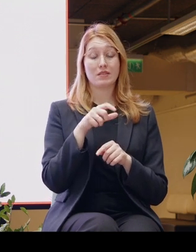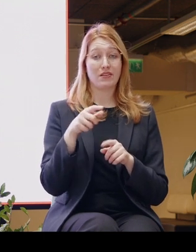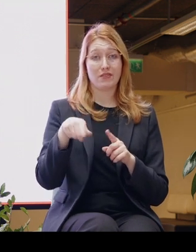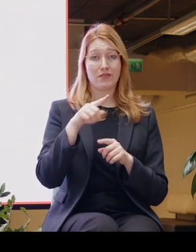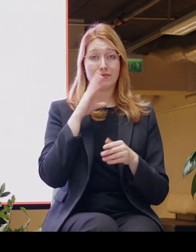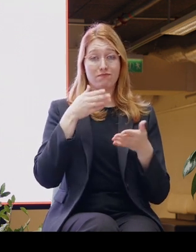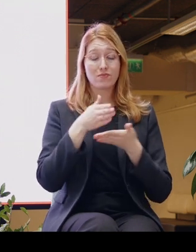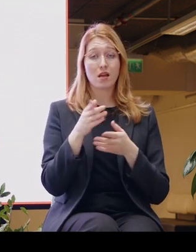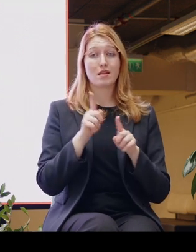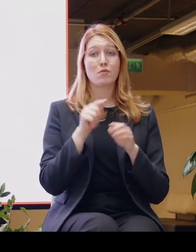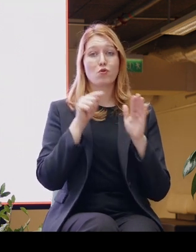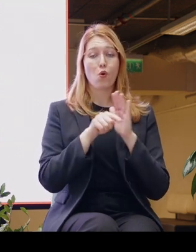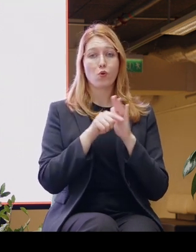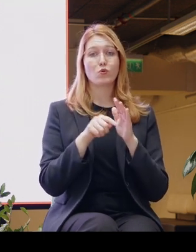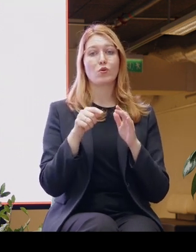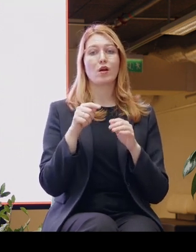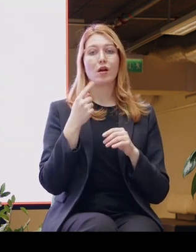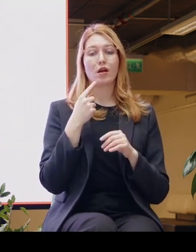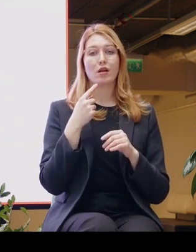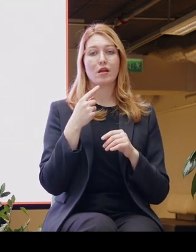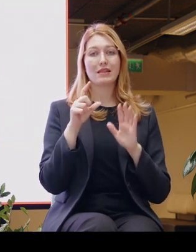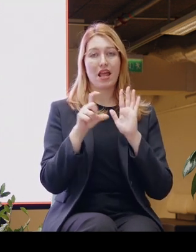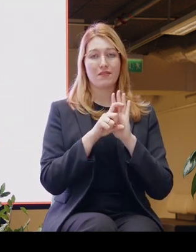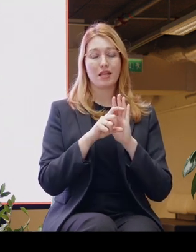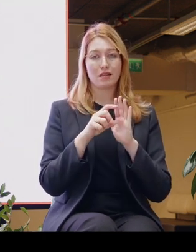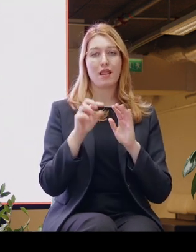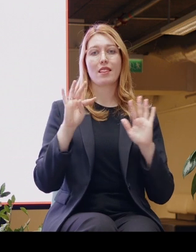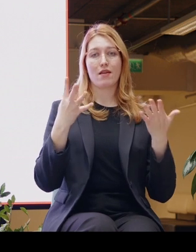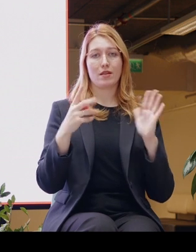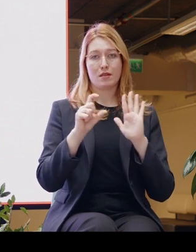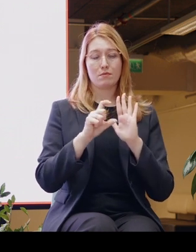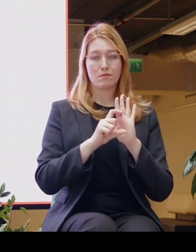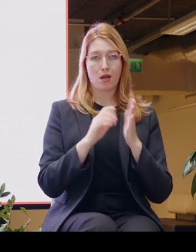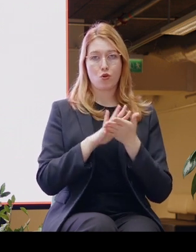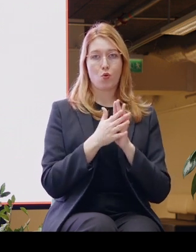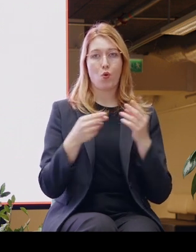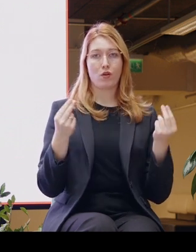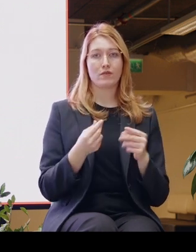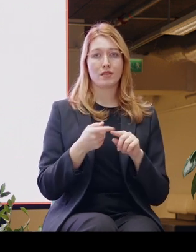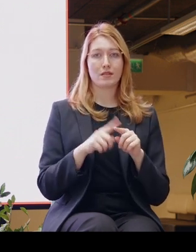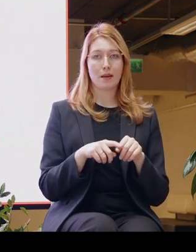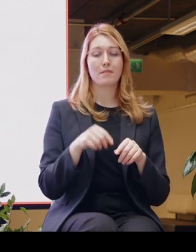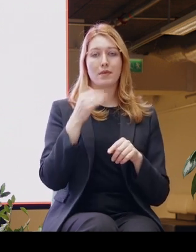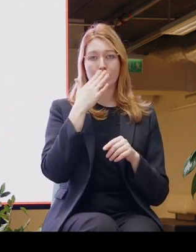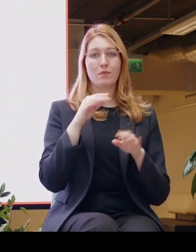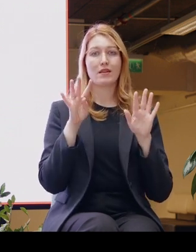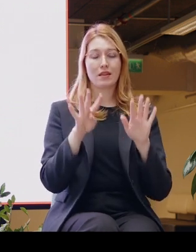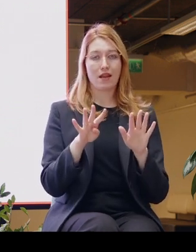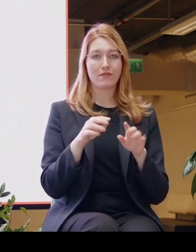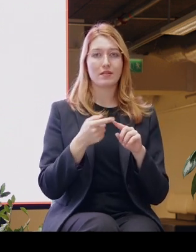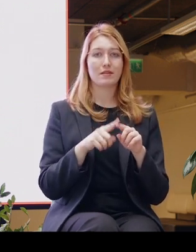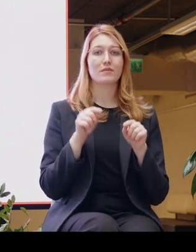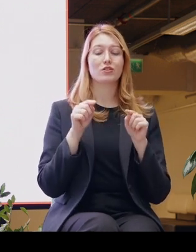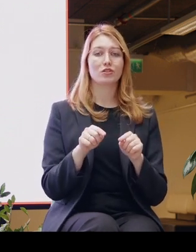is regulated by Article 9 of Convention. And on the next slide, I'm talking about Article 9. Here